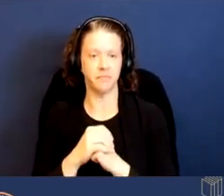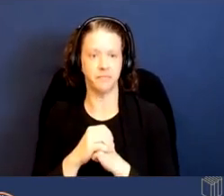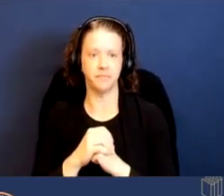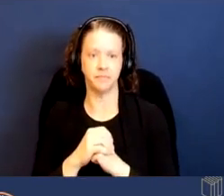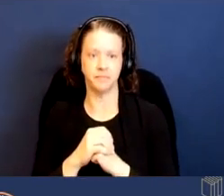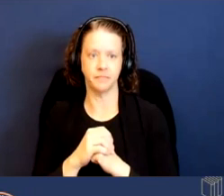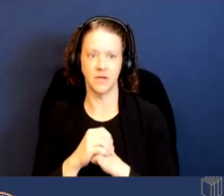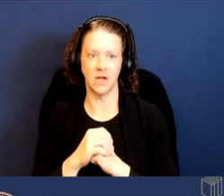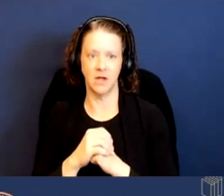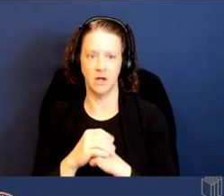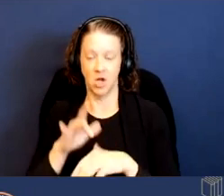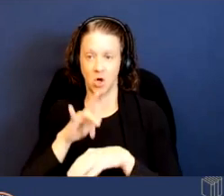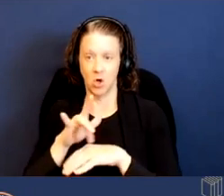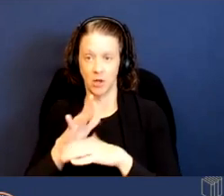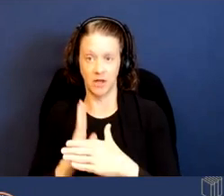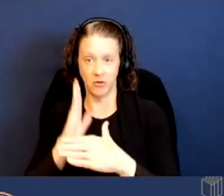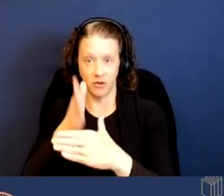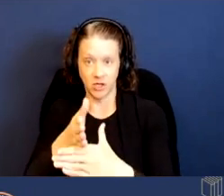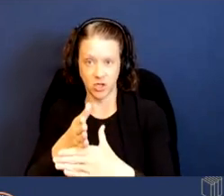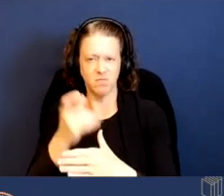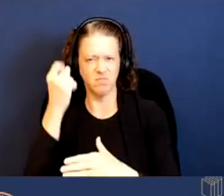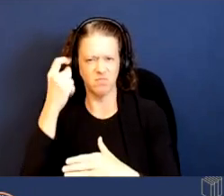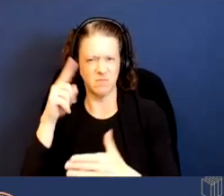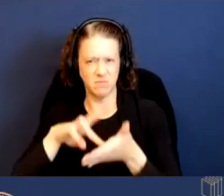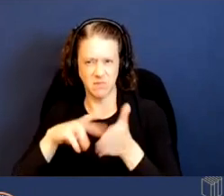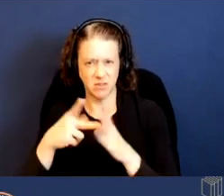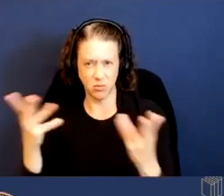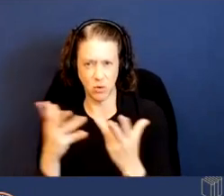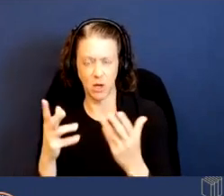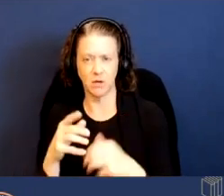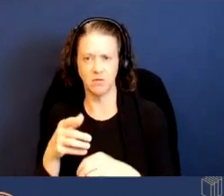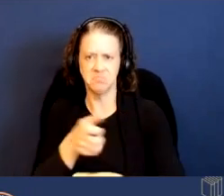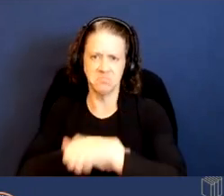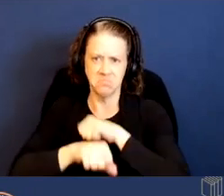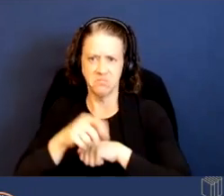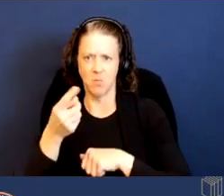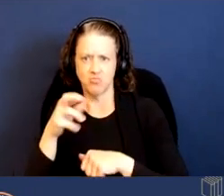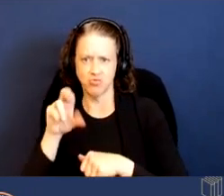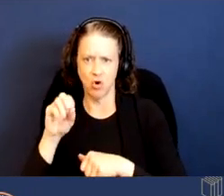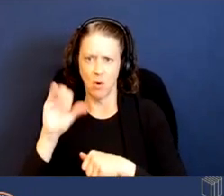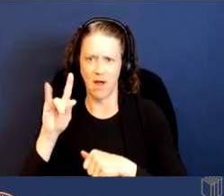again, early intervention in this sense means being proactive, right? And so